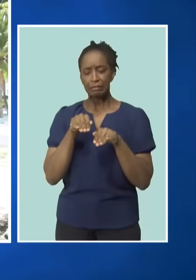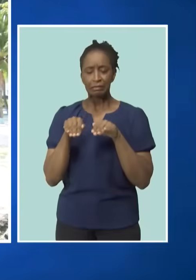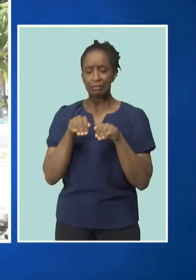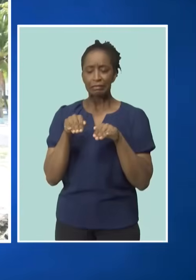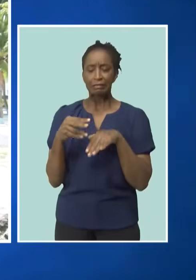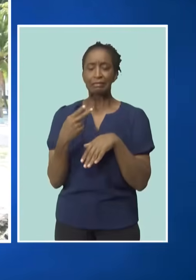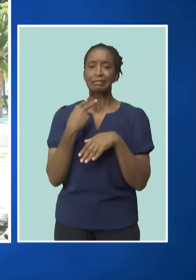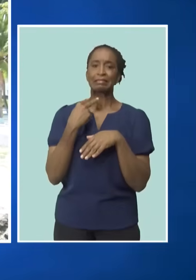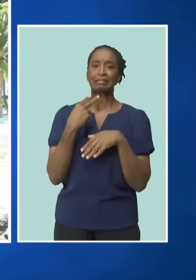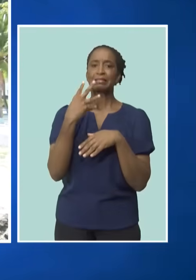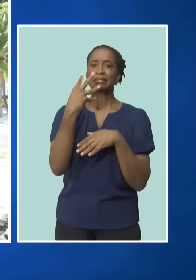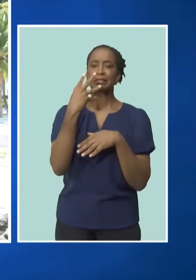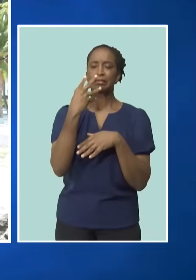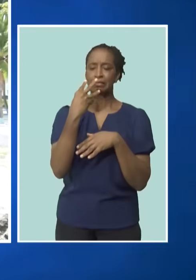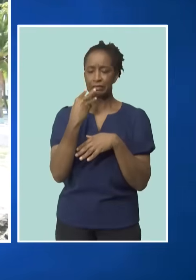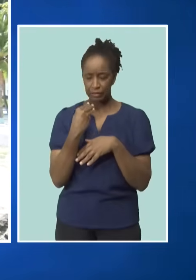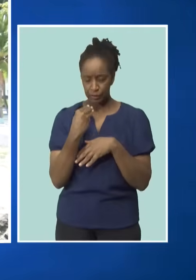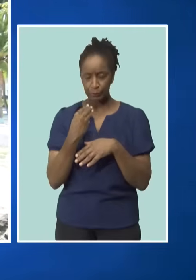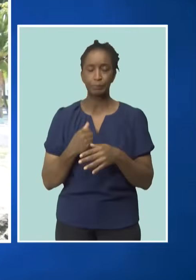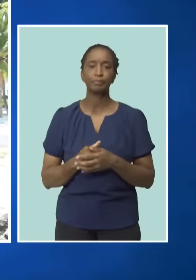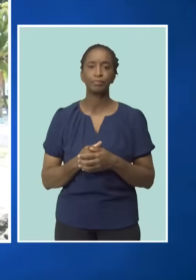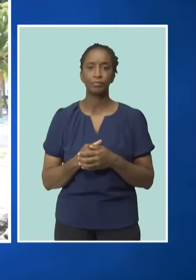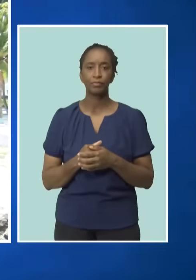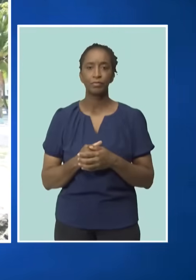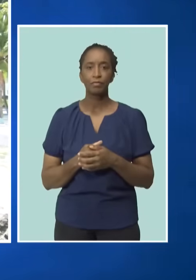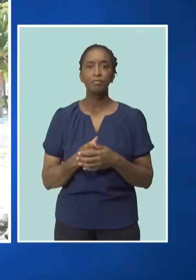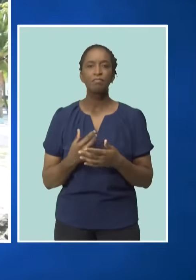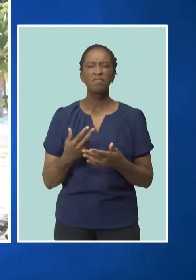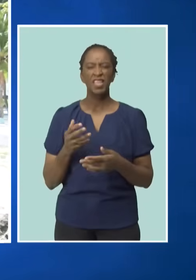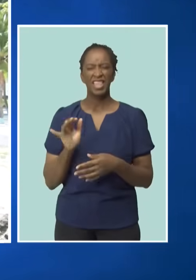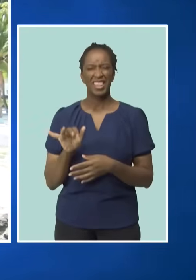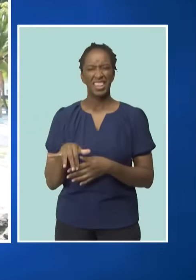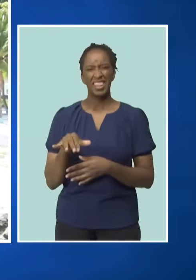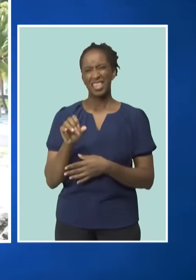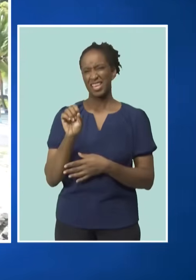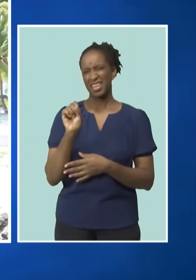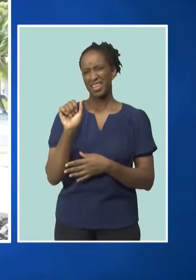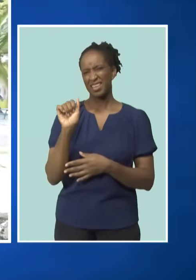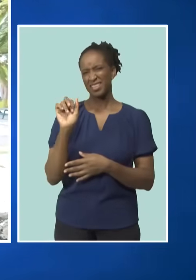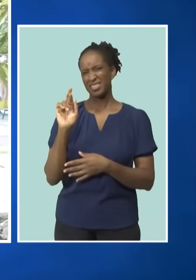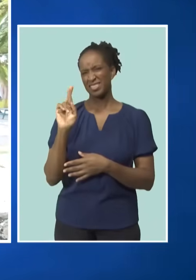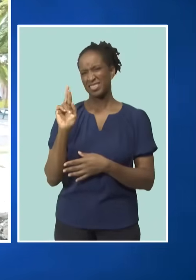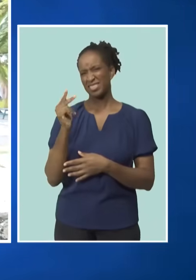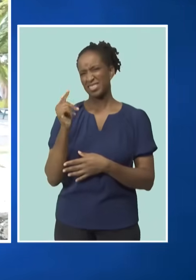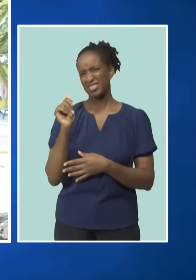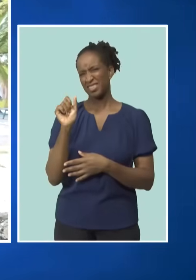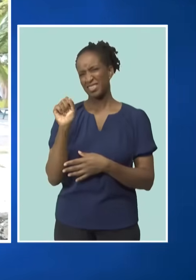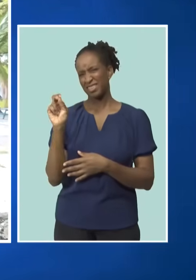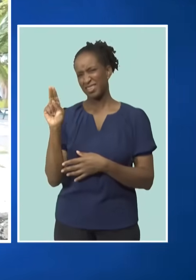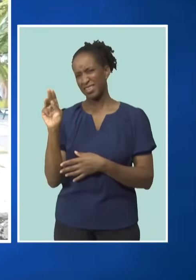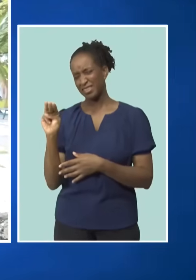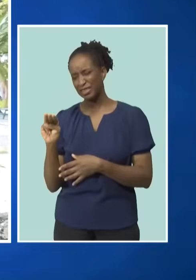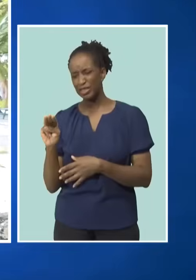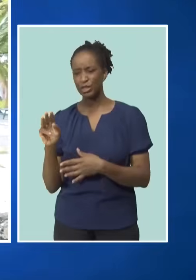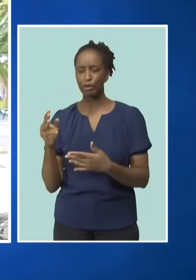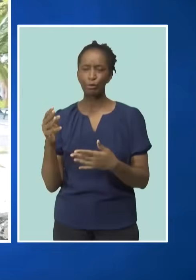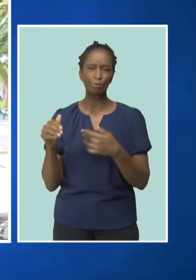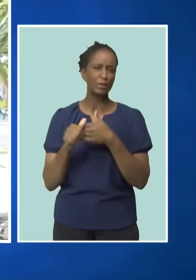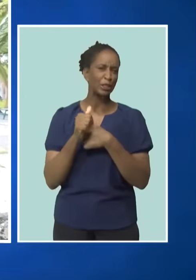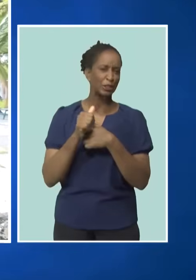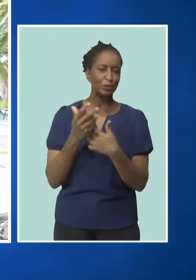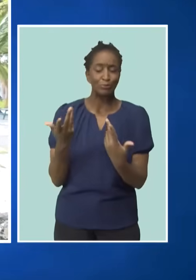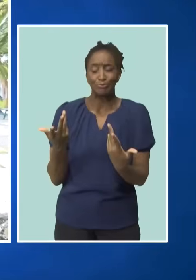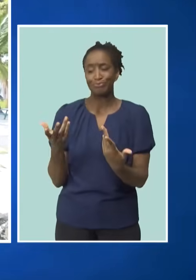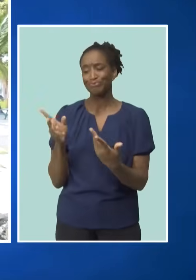Sargassum, they don't necessarily pose a greater threat than predation by mongoose